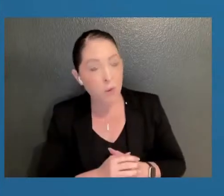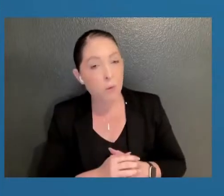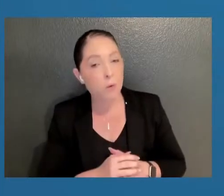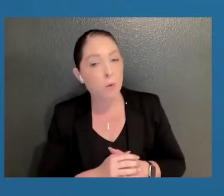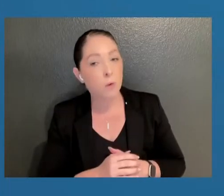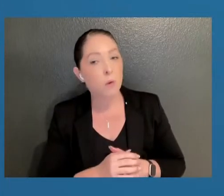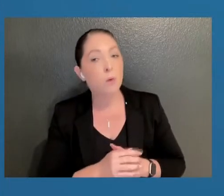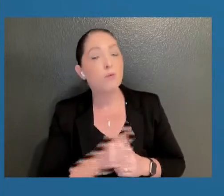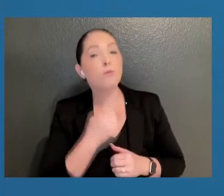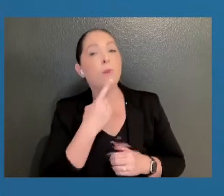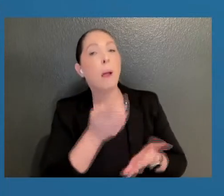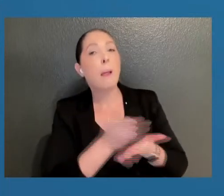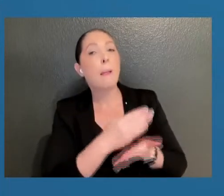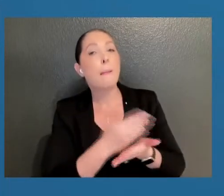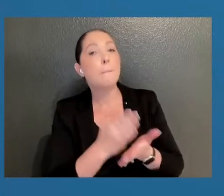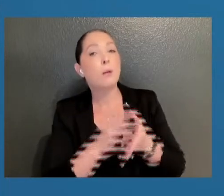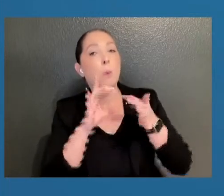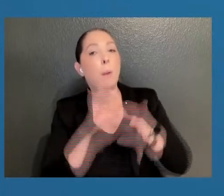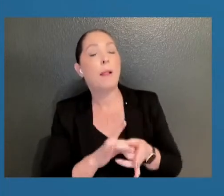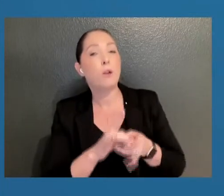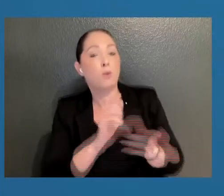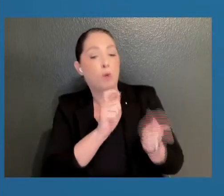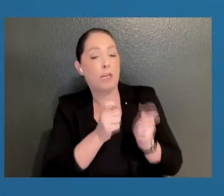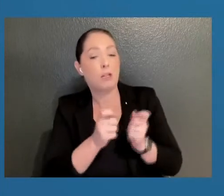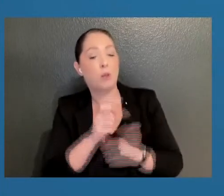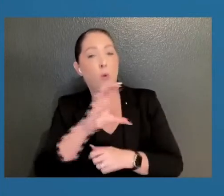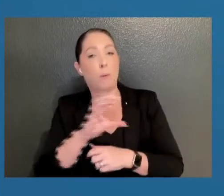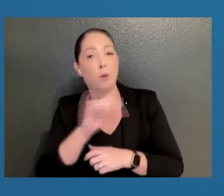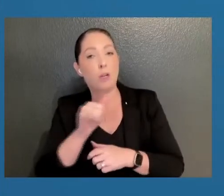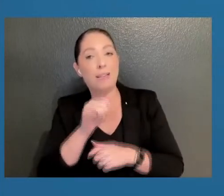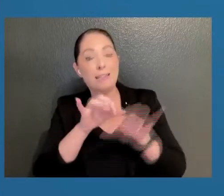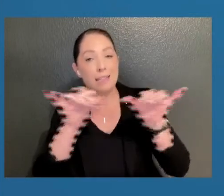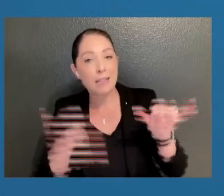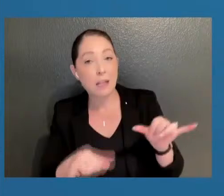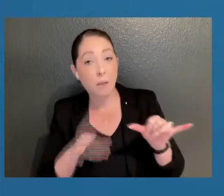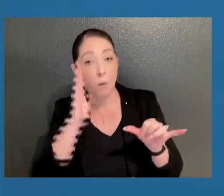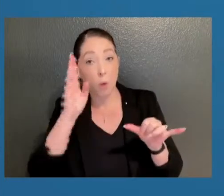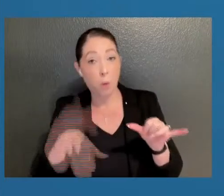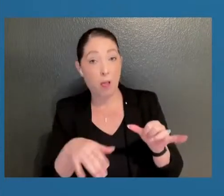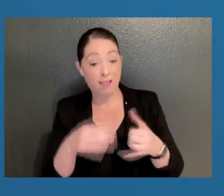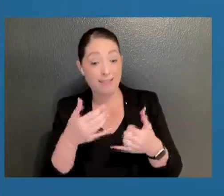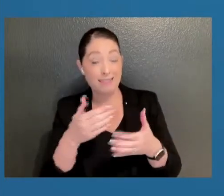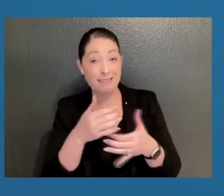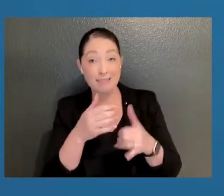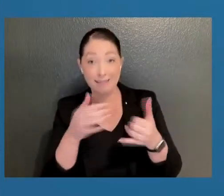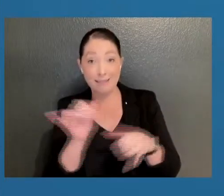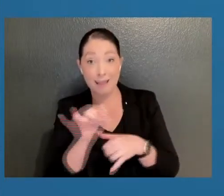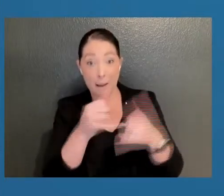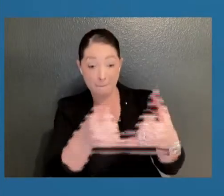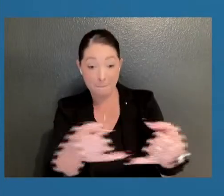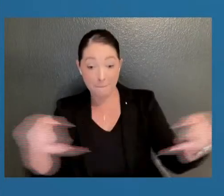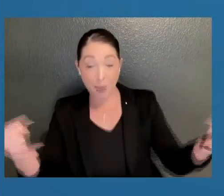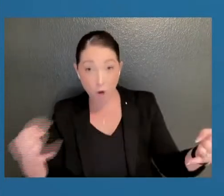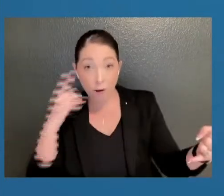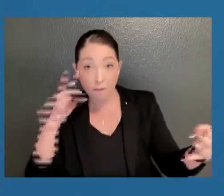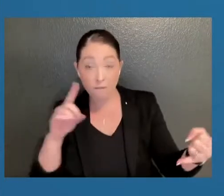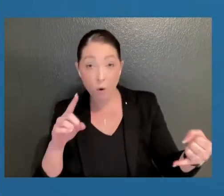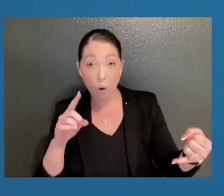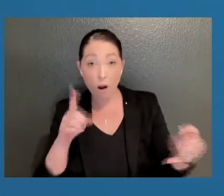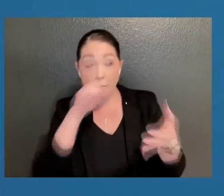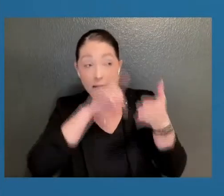years for changes to the criminal justice system. Will you draw the same line in the sand with discovery reform and try to stop repeat offenders from walking